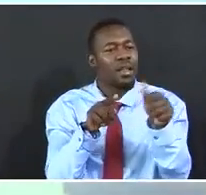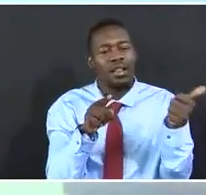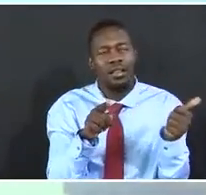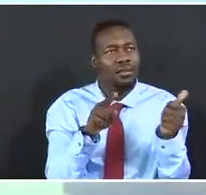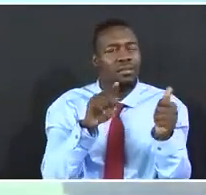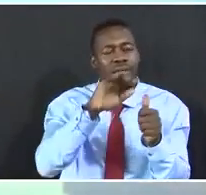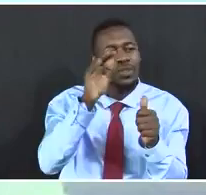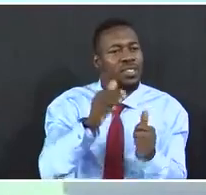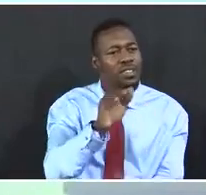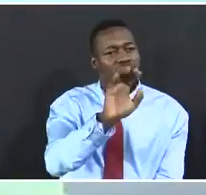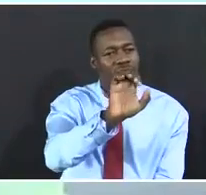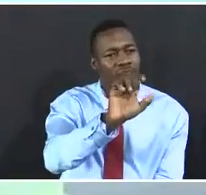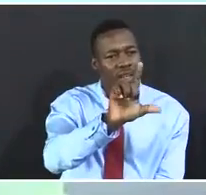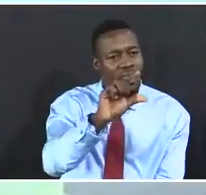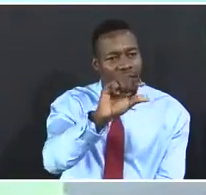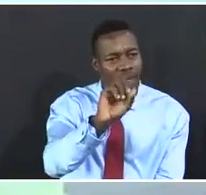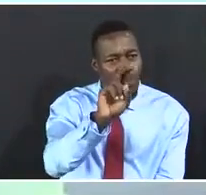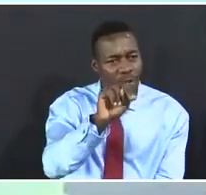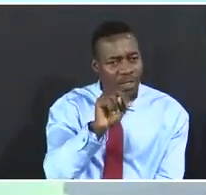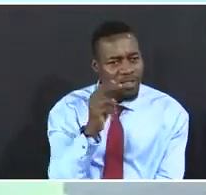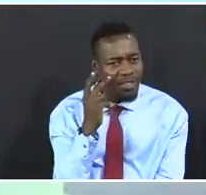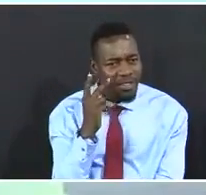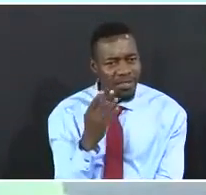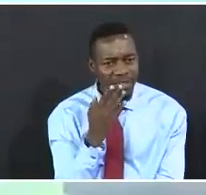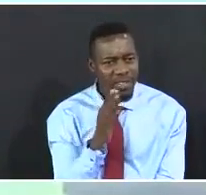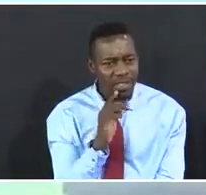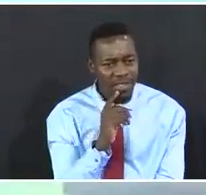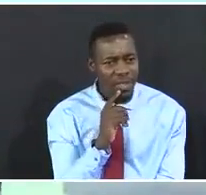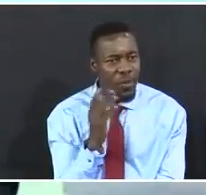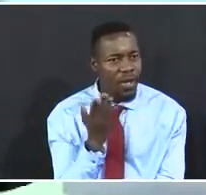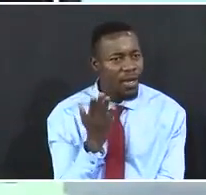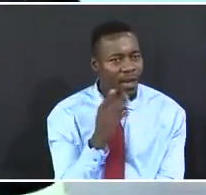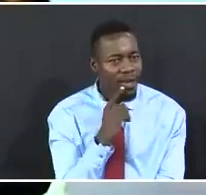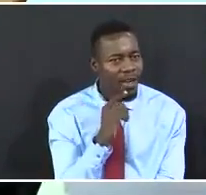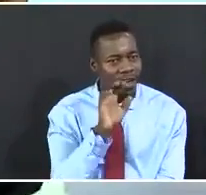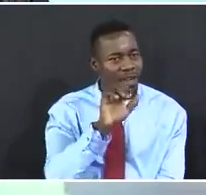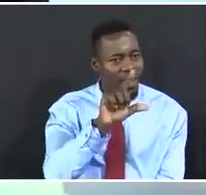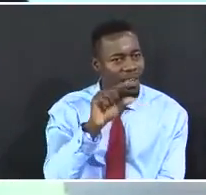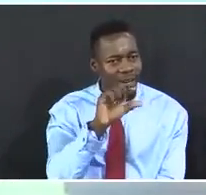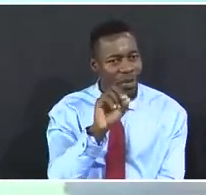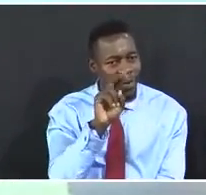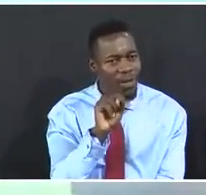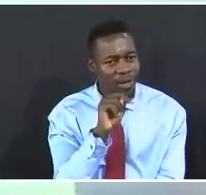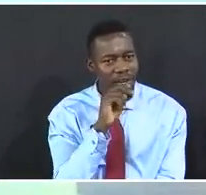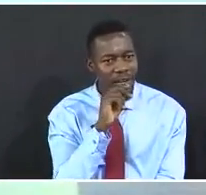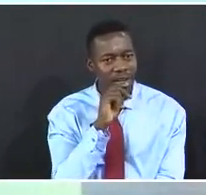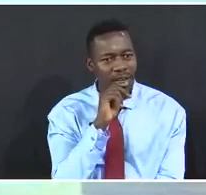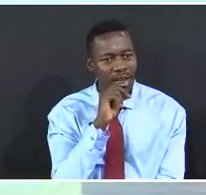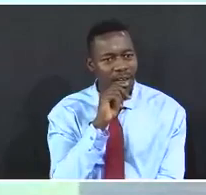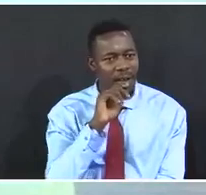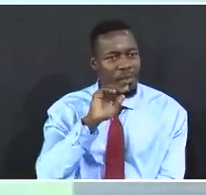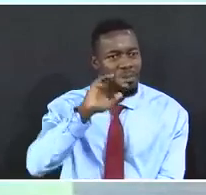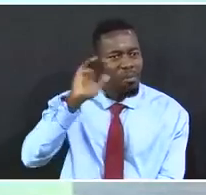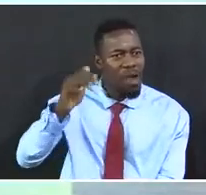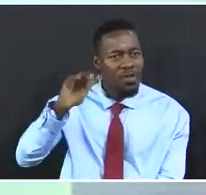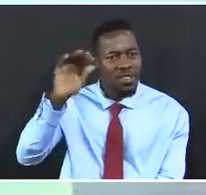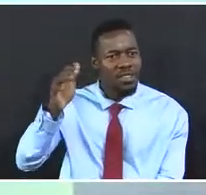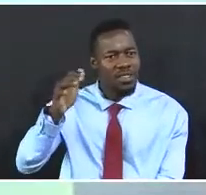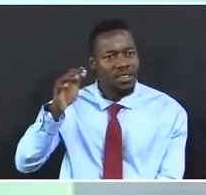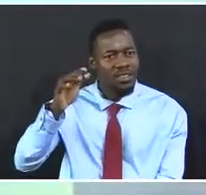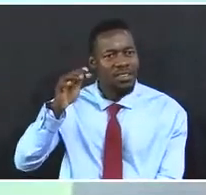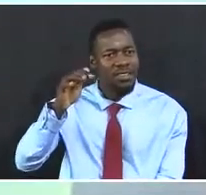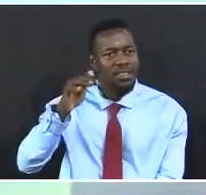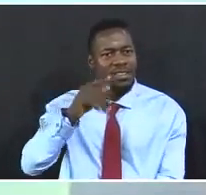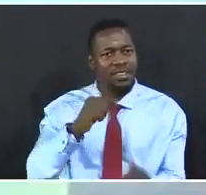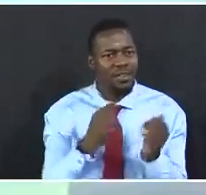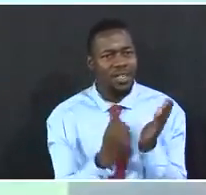okay? Me, I've been there, but I've not climbed, okay? The same with Mount Kenya, but I've not climbed. But I know a few people here who